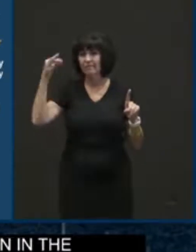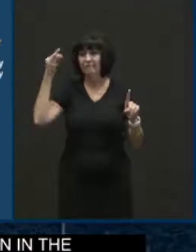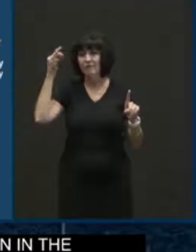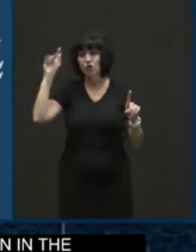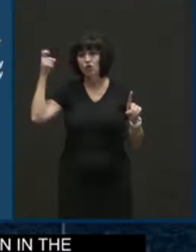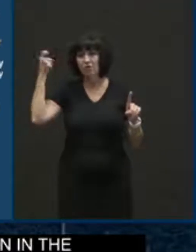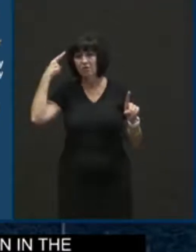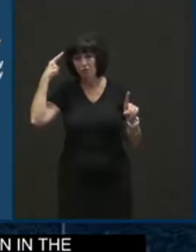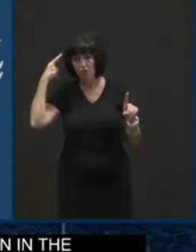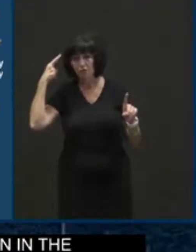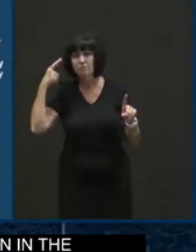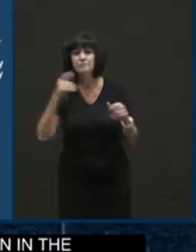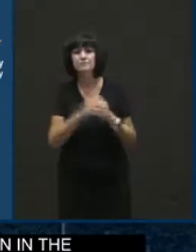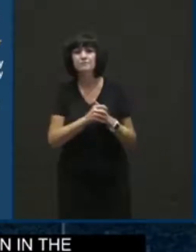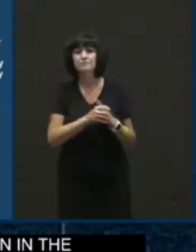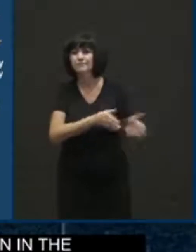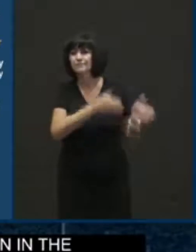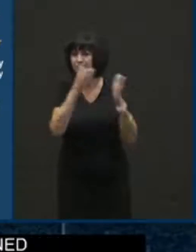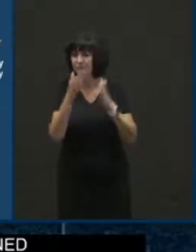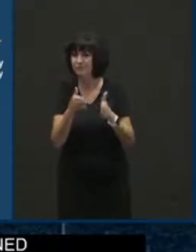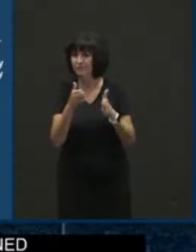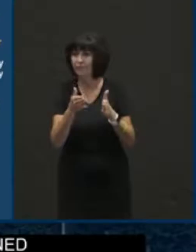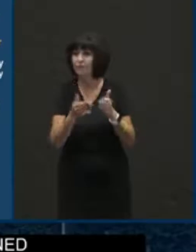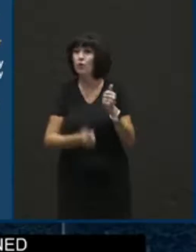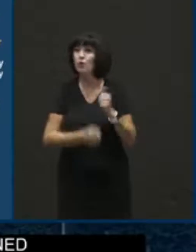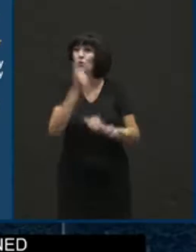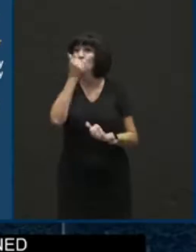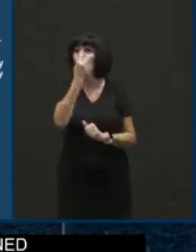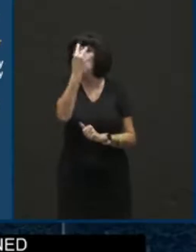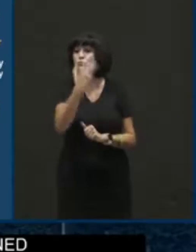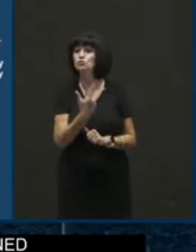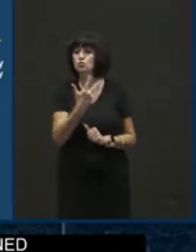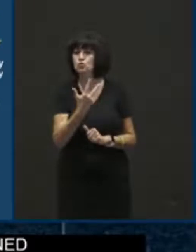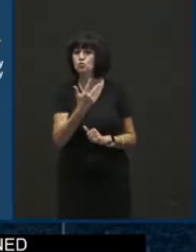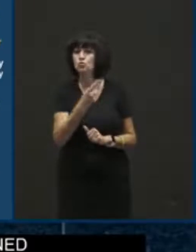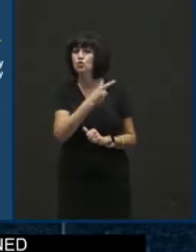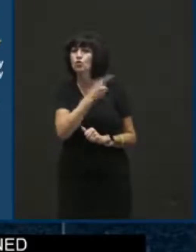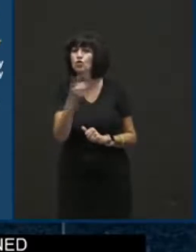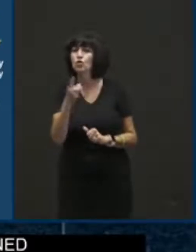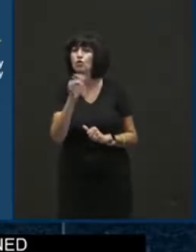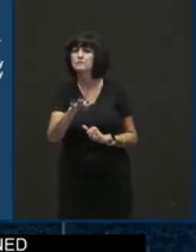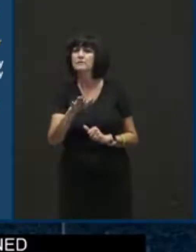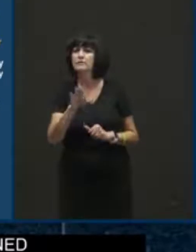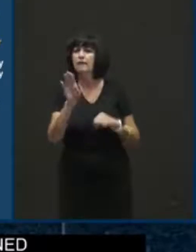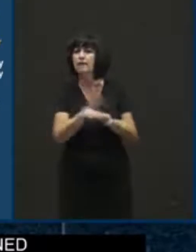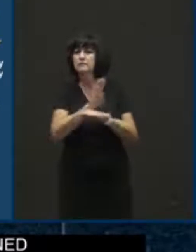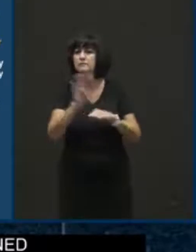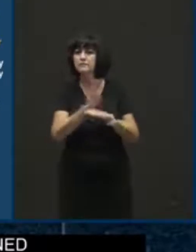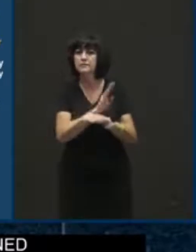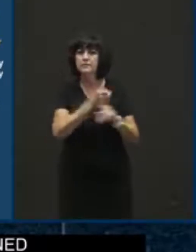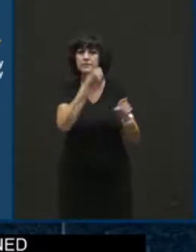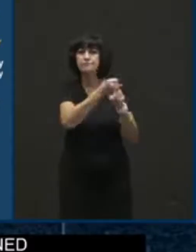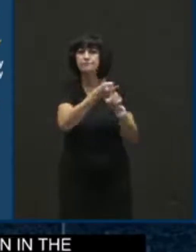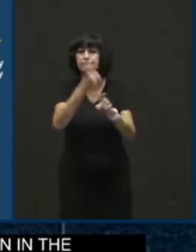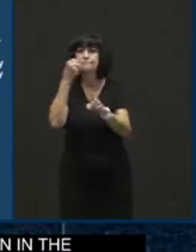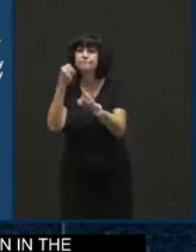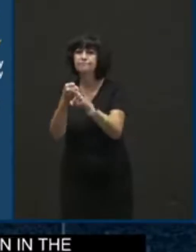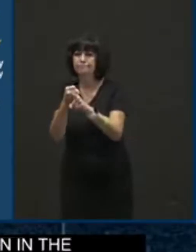amounts accounted for are in what we call disproportionately impacted industries. I've said all along that